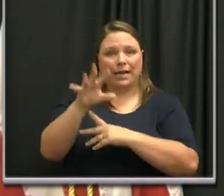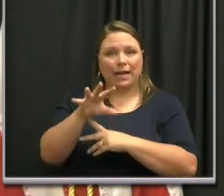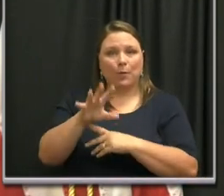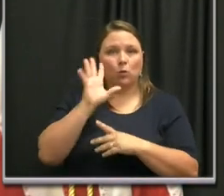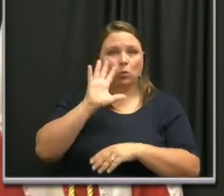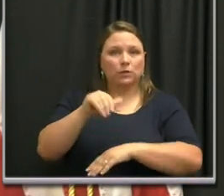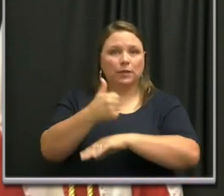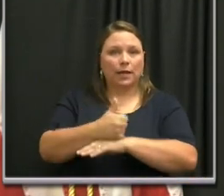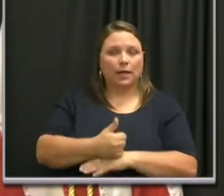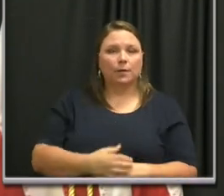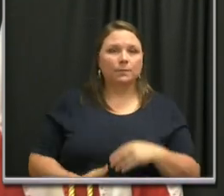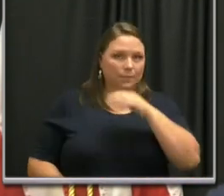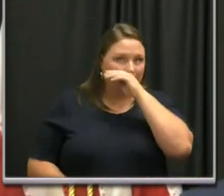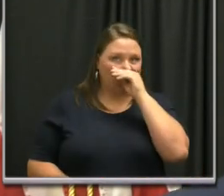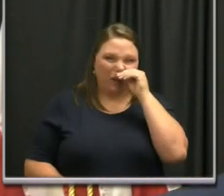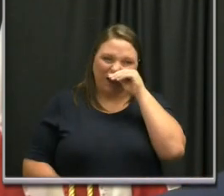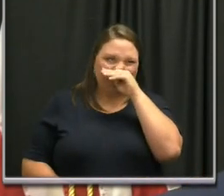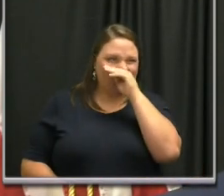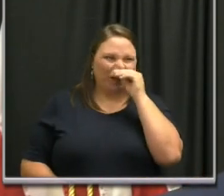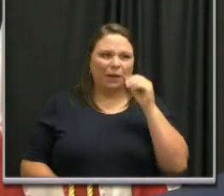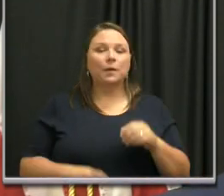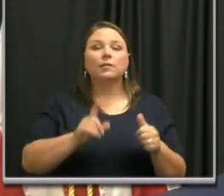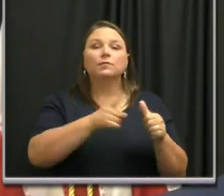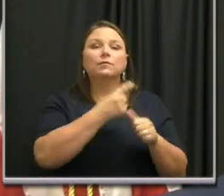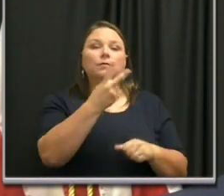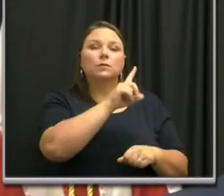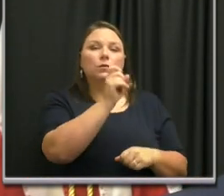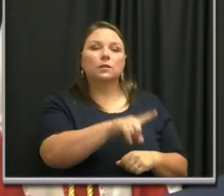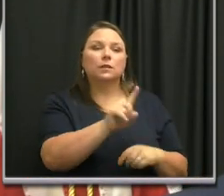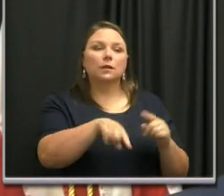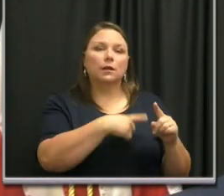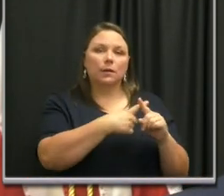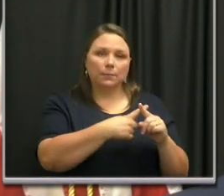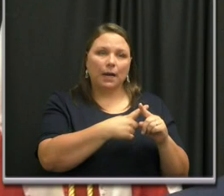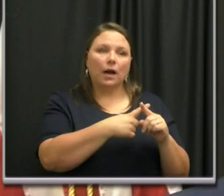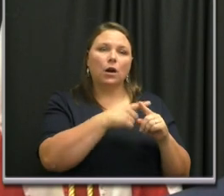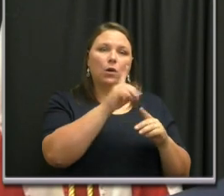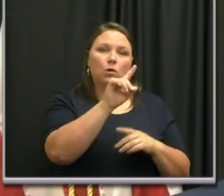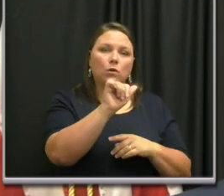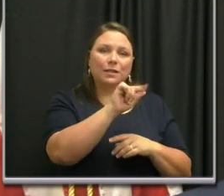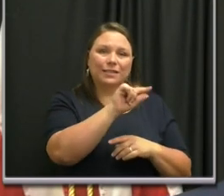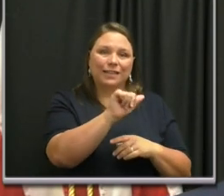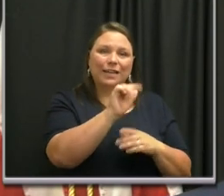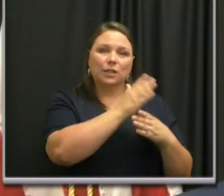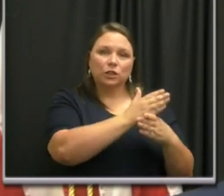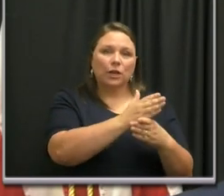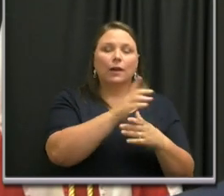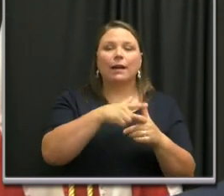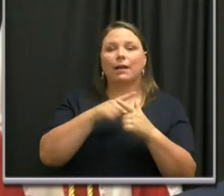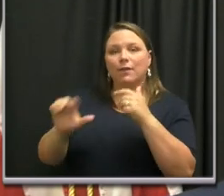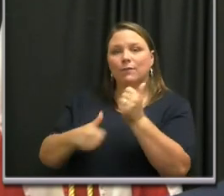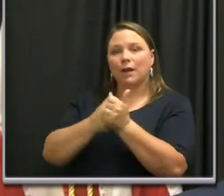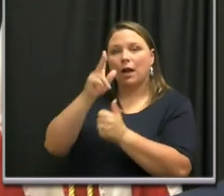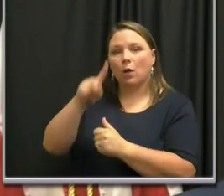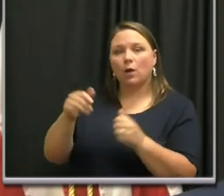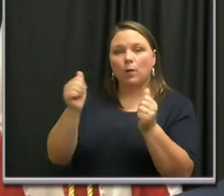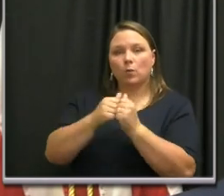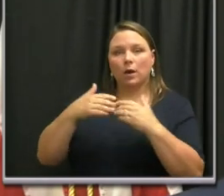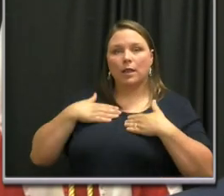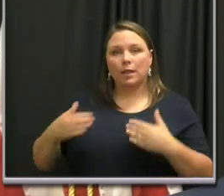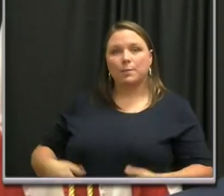So the first two questions are about data sharing, and then you had a follow-up question about the body camera